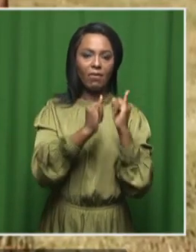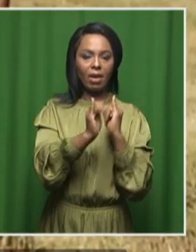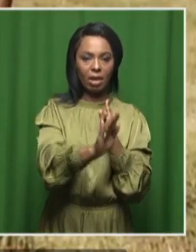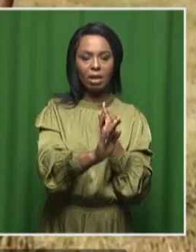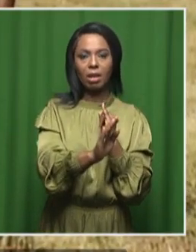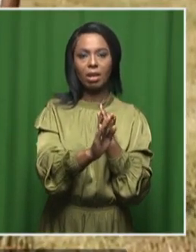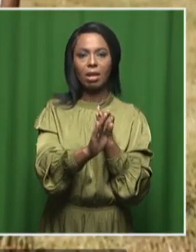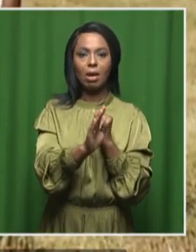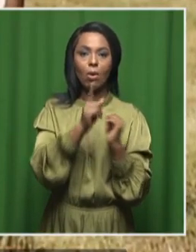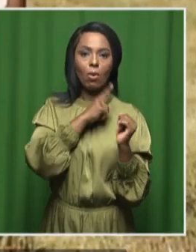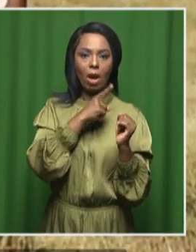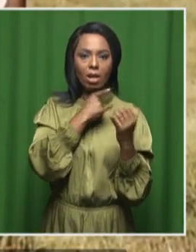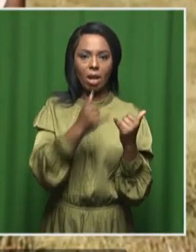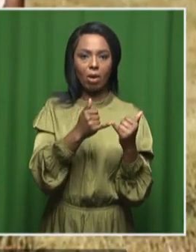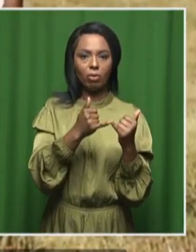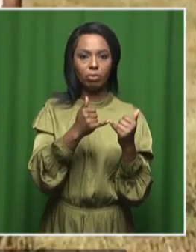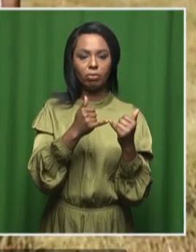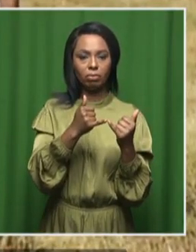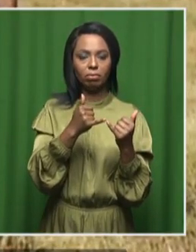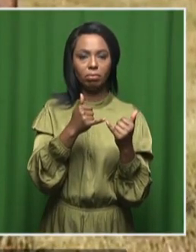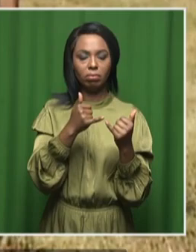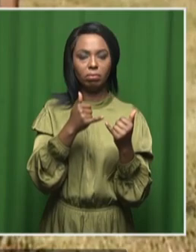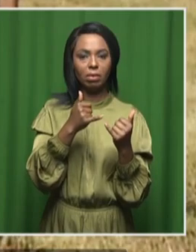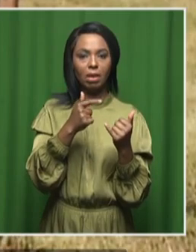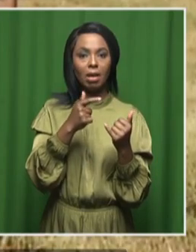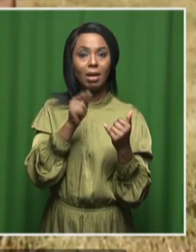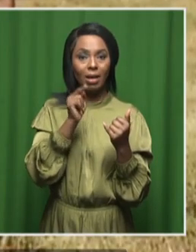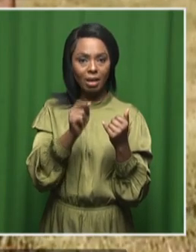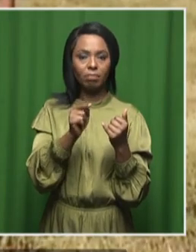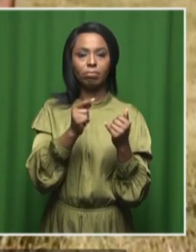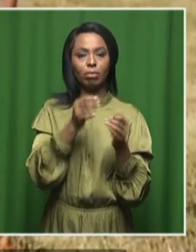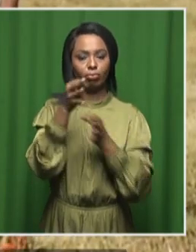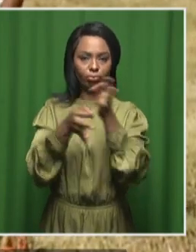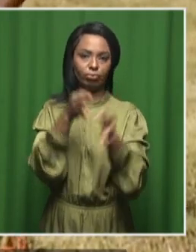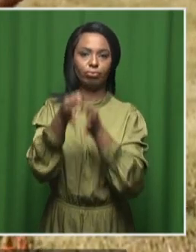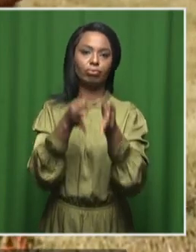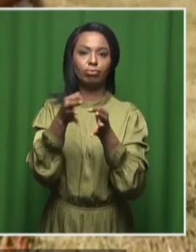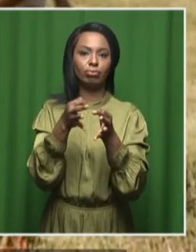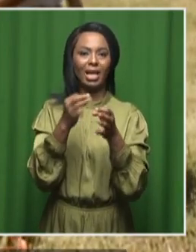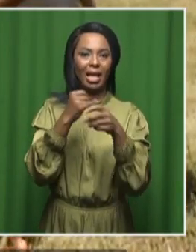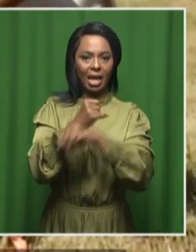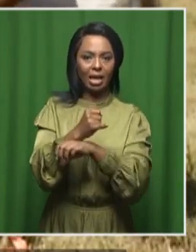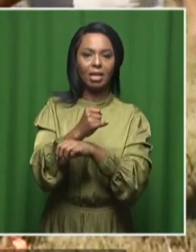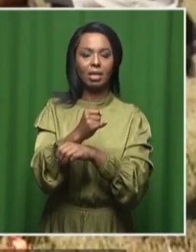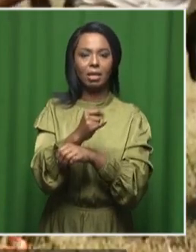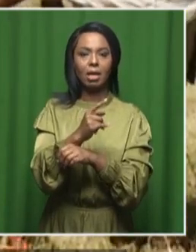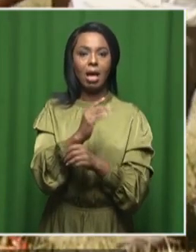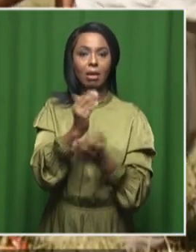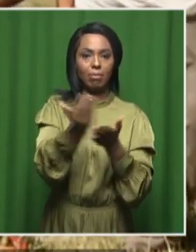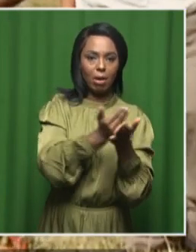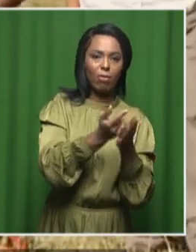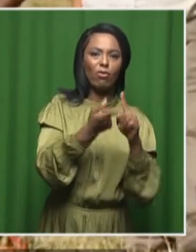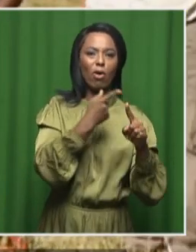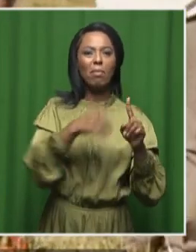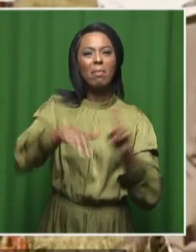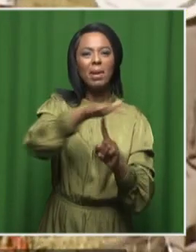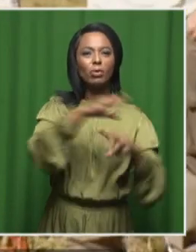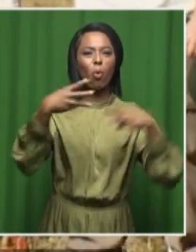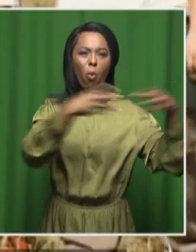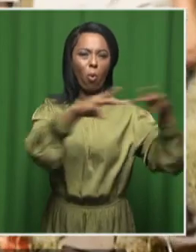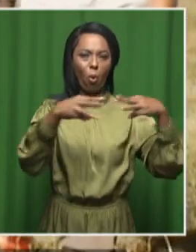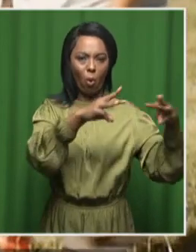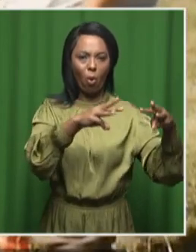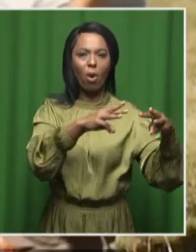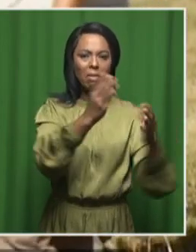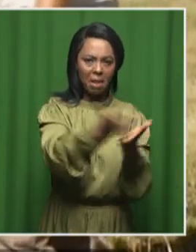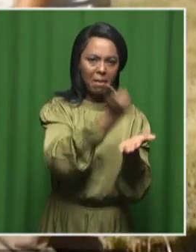they come out. As they have indicated earlier on, they've been rescued from a war zone. So some of them will,